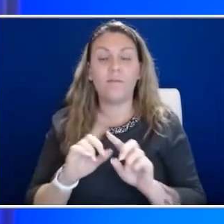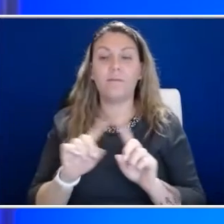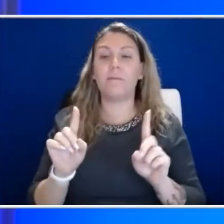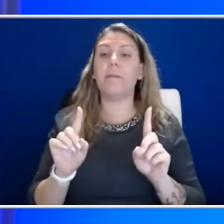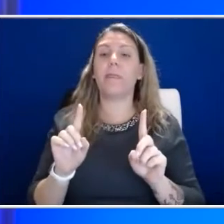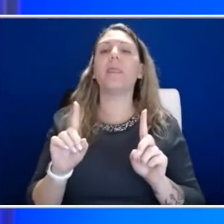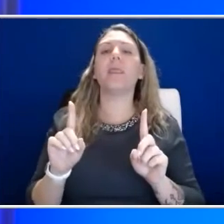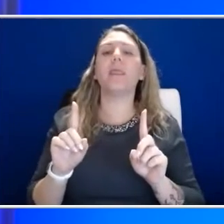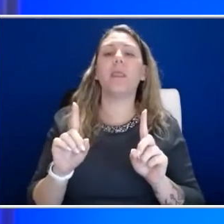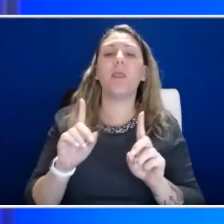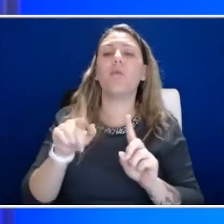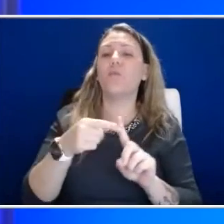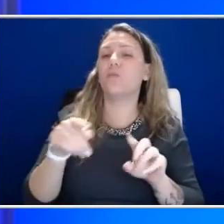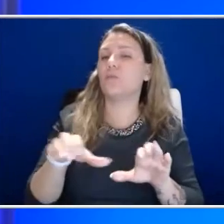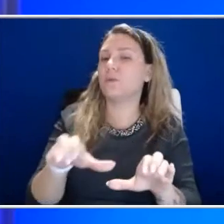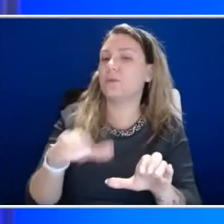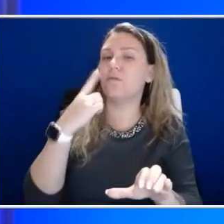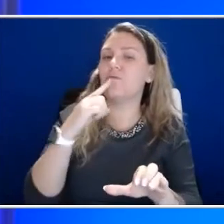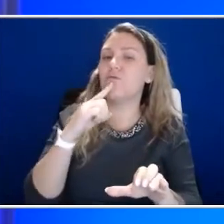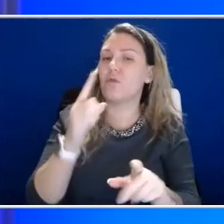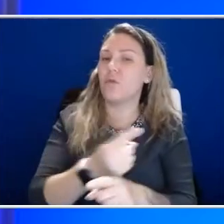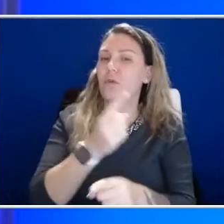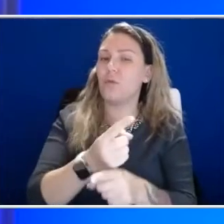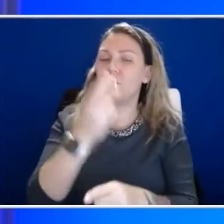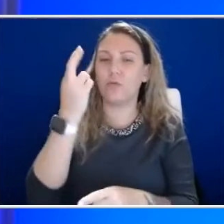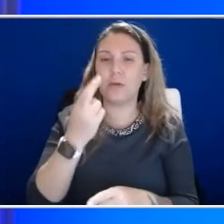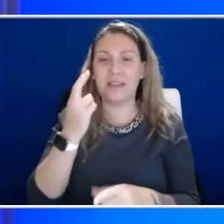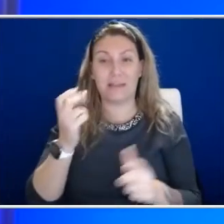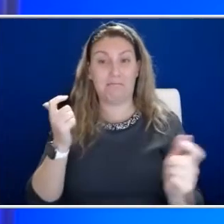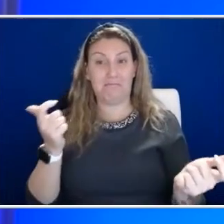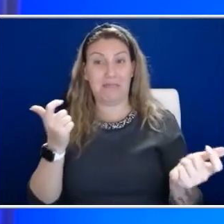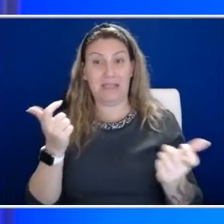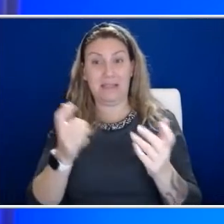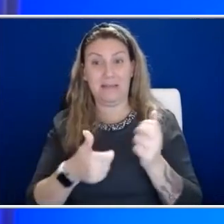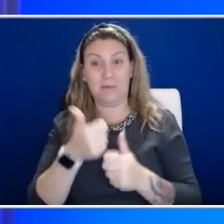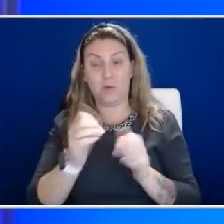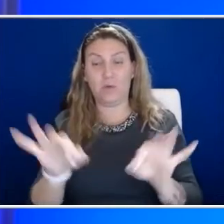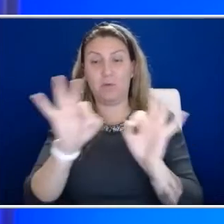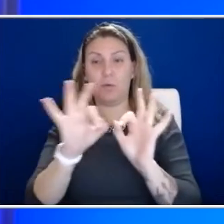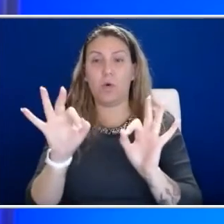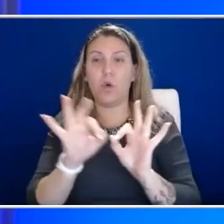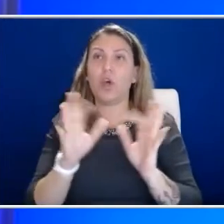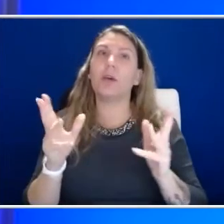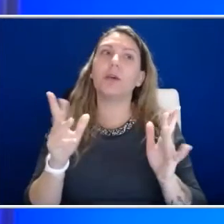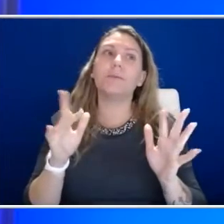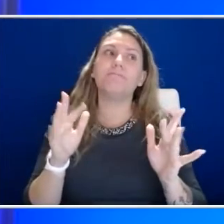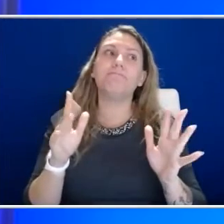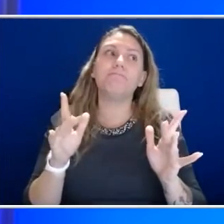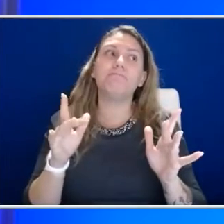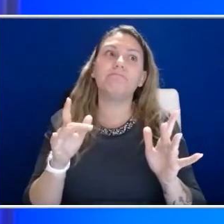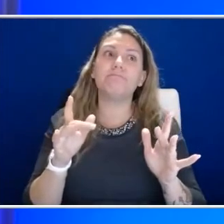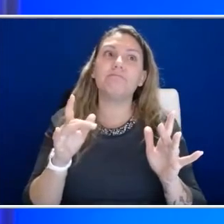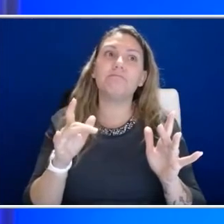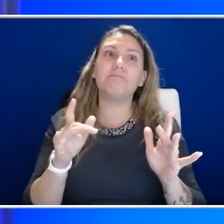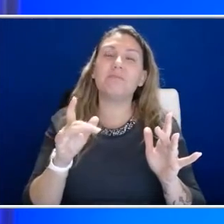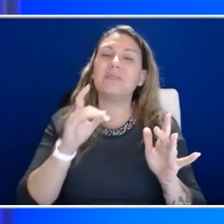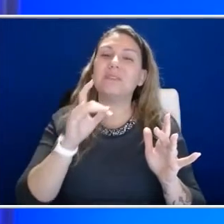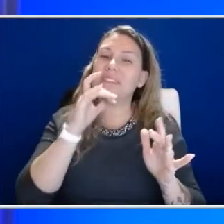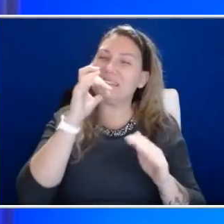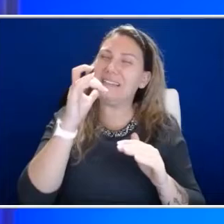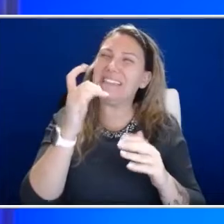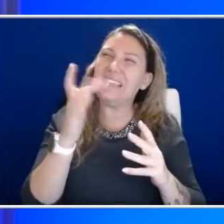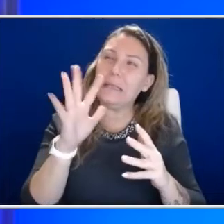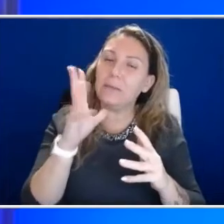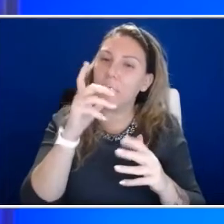reasons. In itself, I think the biggest kind of thing is that it is a very there is somewhat uncomfortable early on